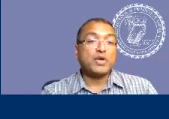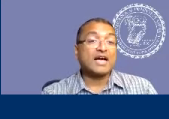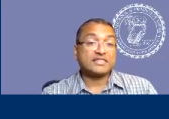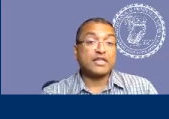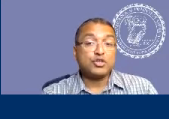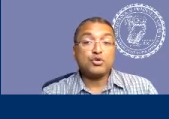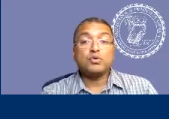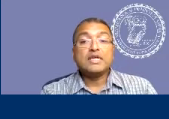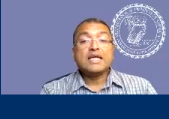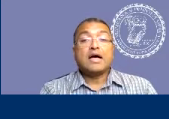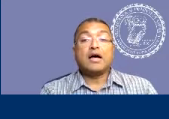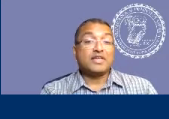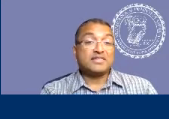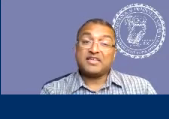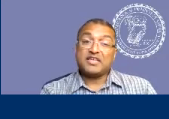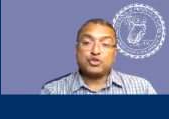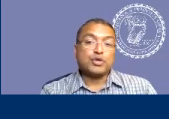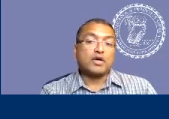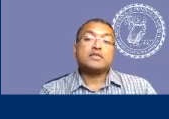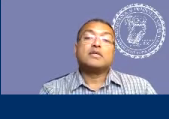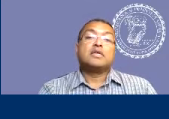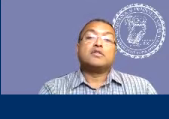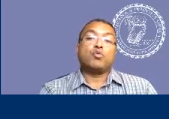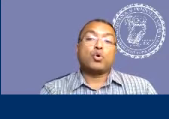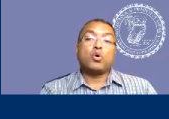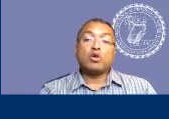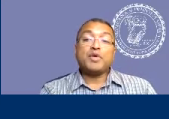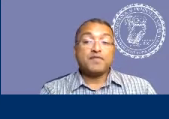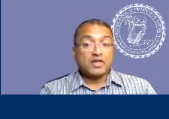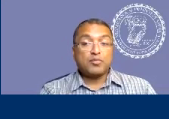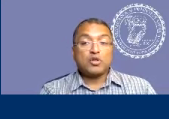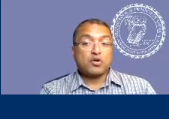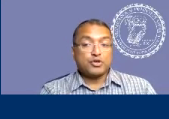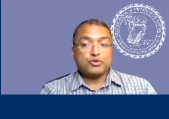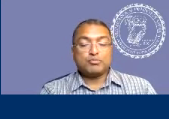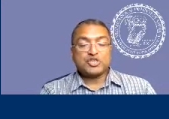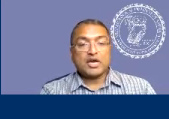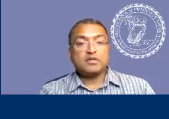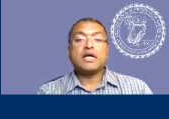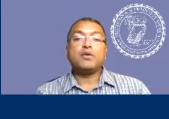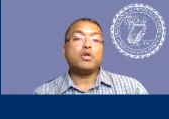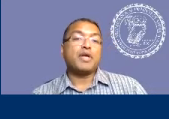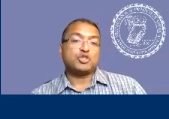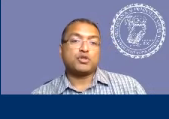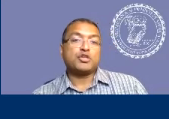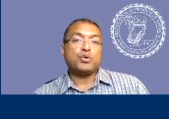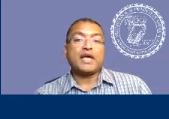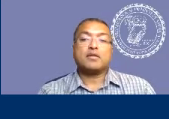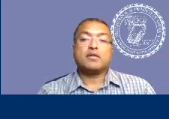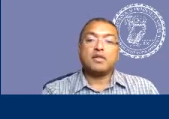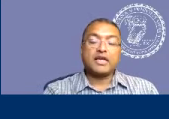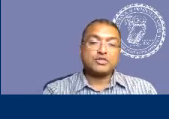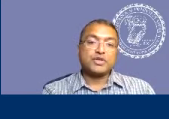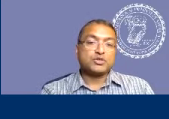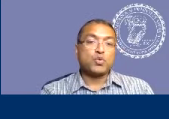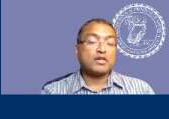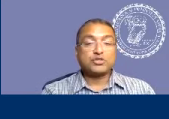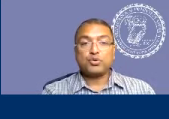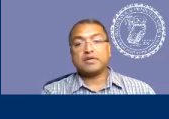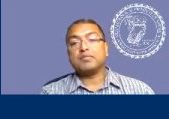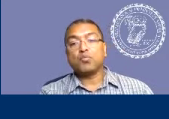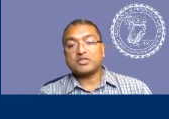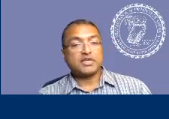but we ask that you, the attendees, do not. The recording will be available on our YouTube channel and we'll make sure that you get the link to it